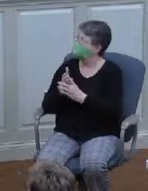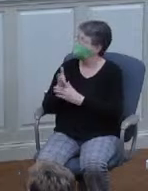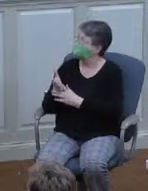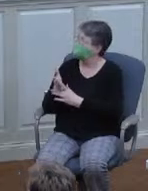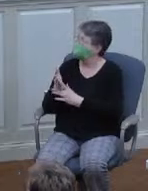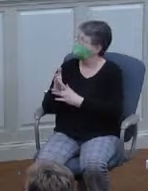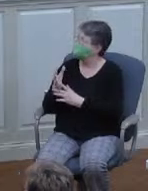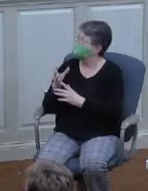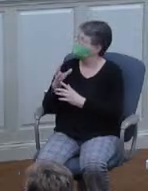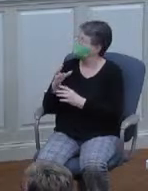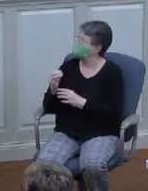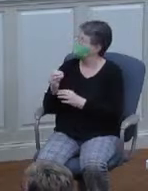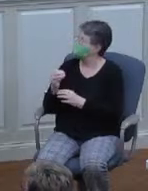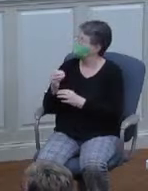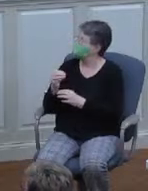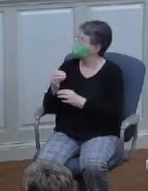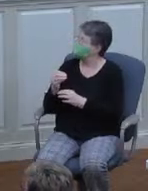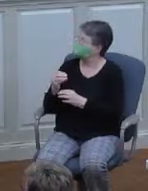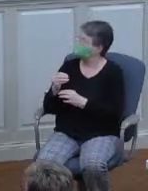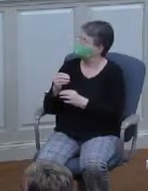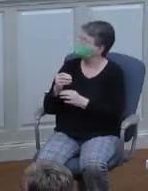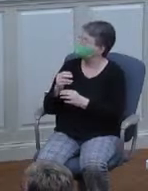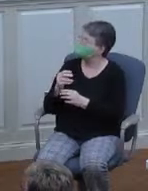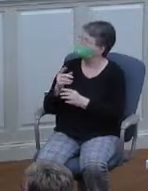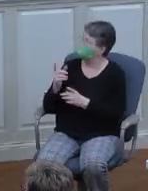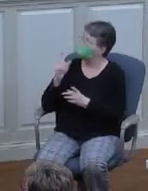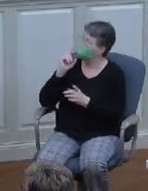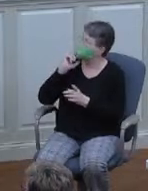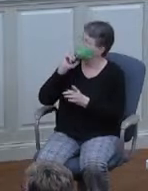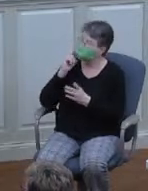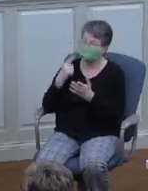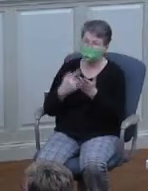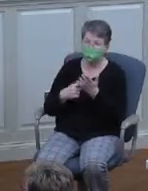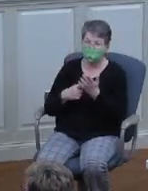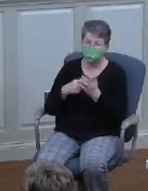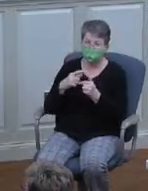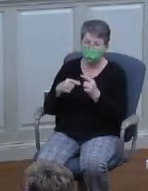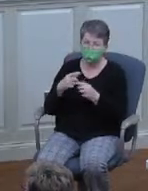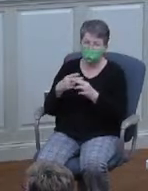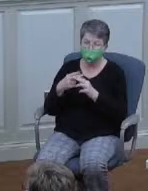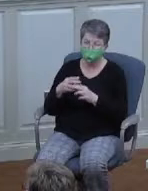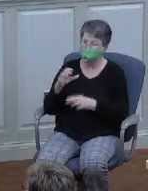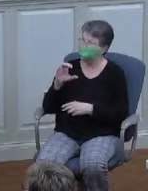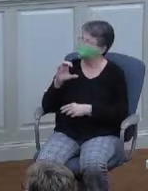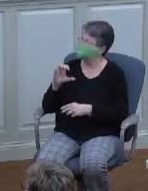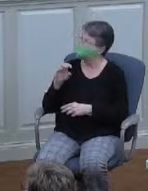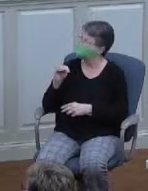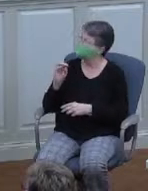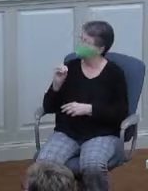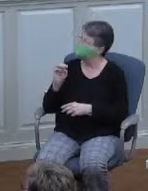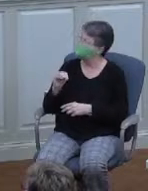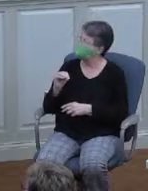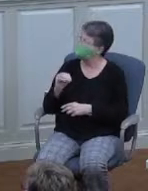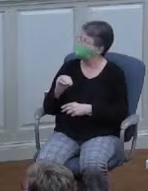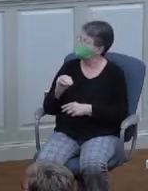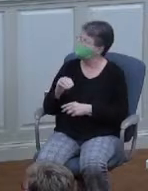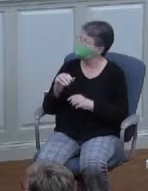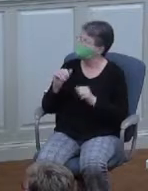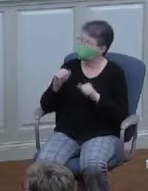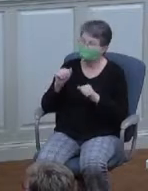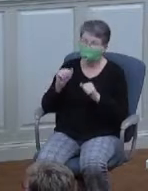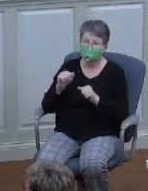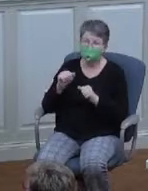and revising some of them. You've probably heard some discussions about an item called a CMOM, Capacity Management